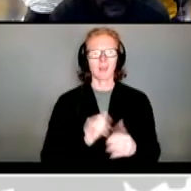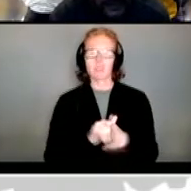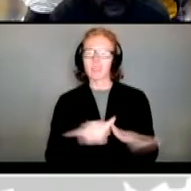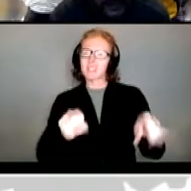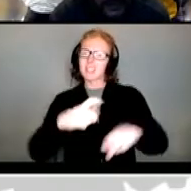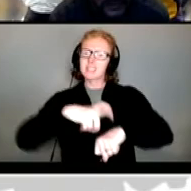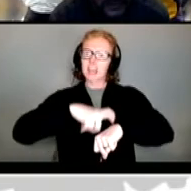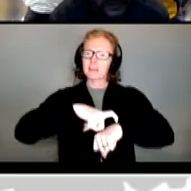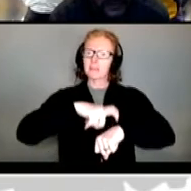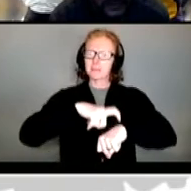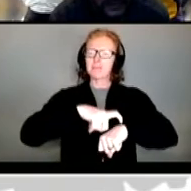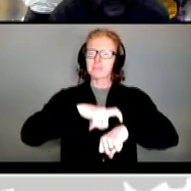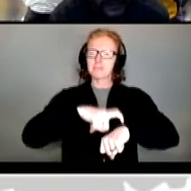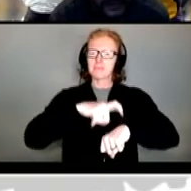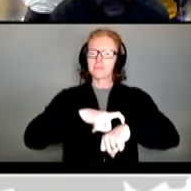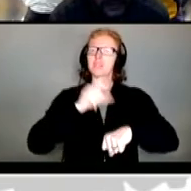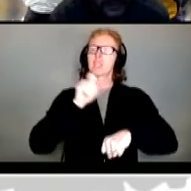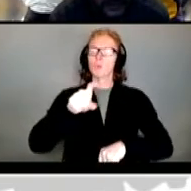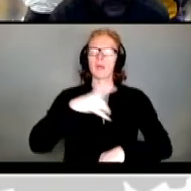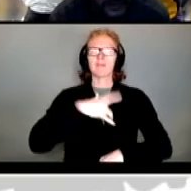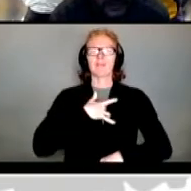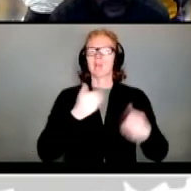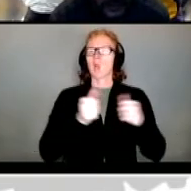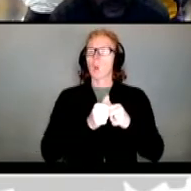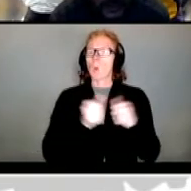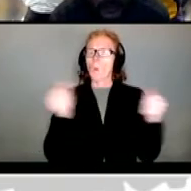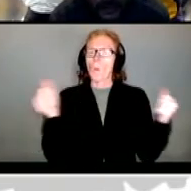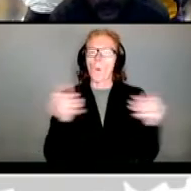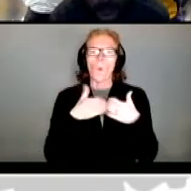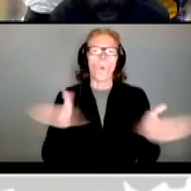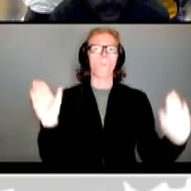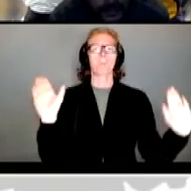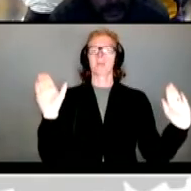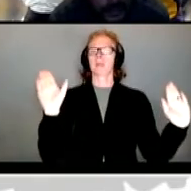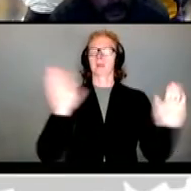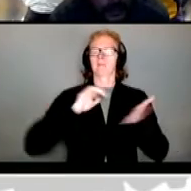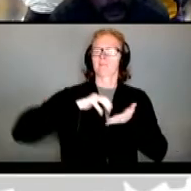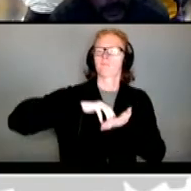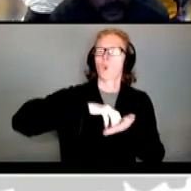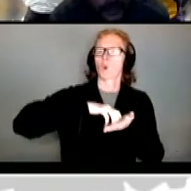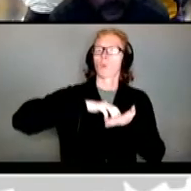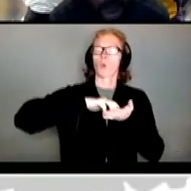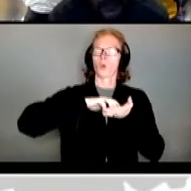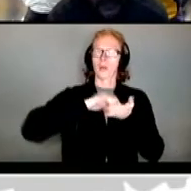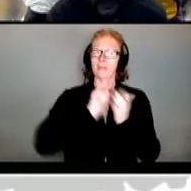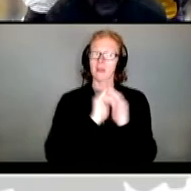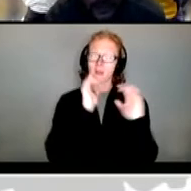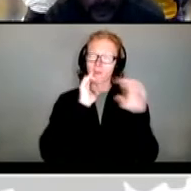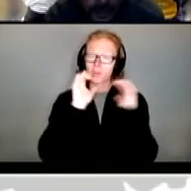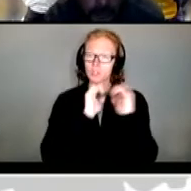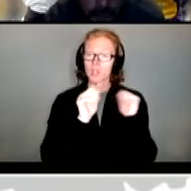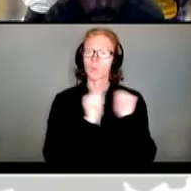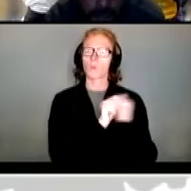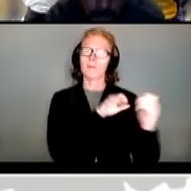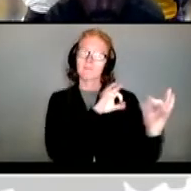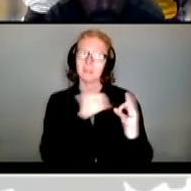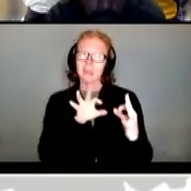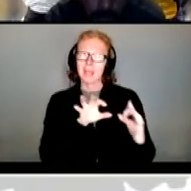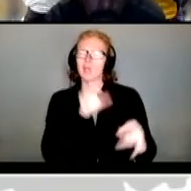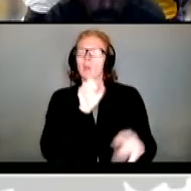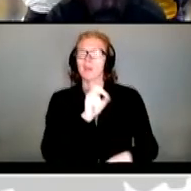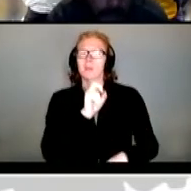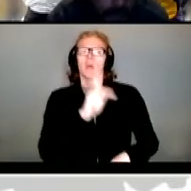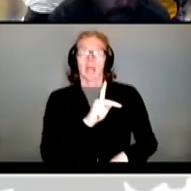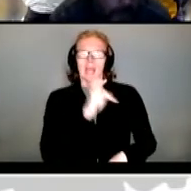it takes vulnerability to have conversations and be okay with what people tell you, even if you don't